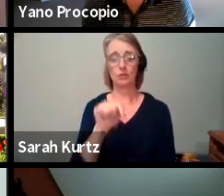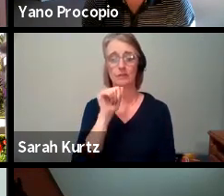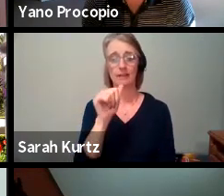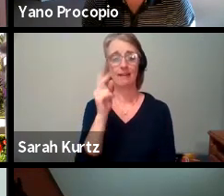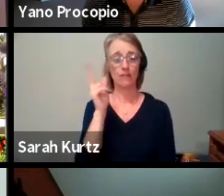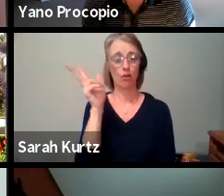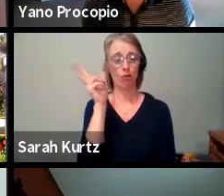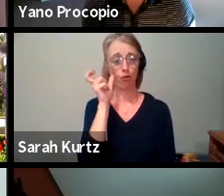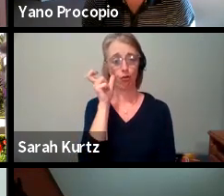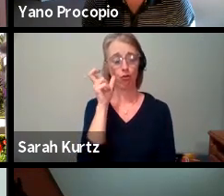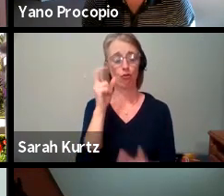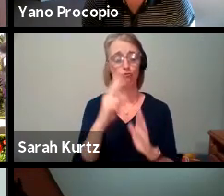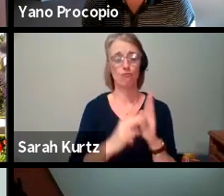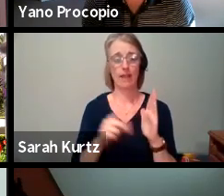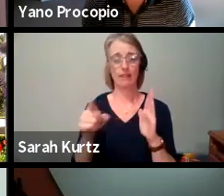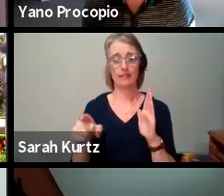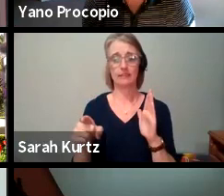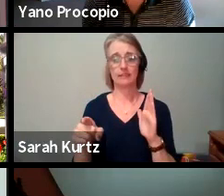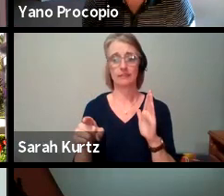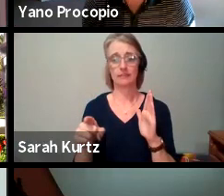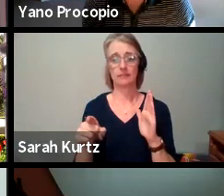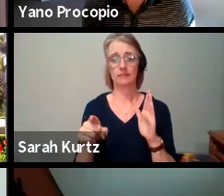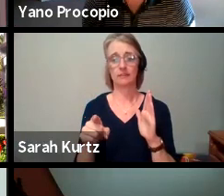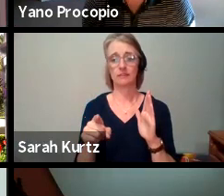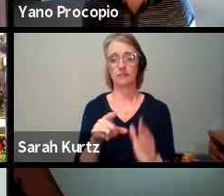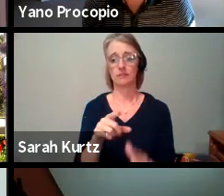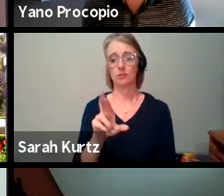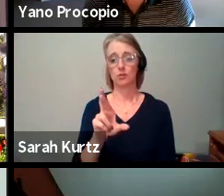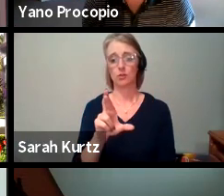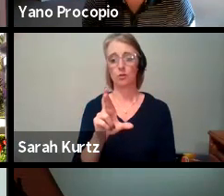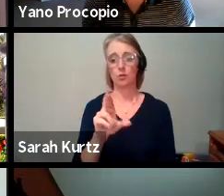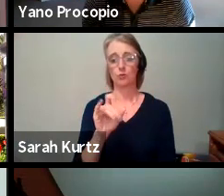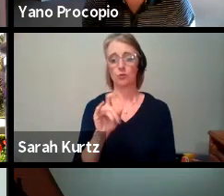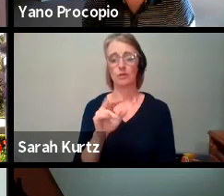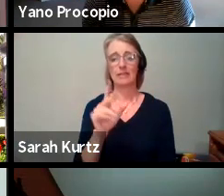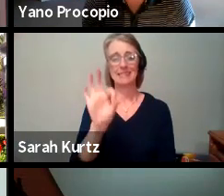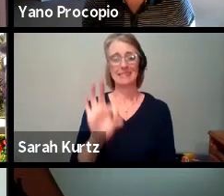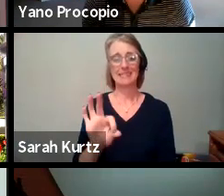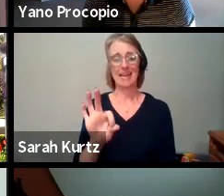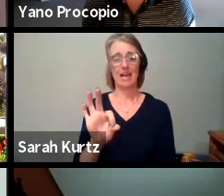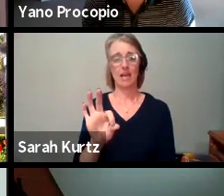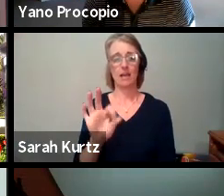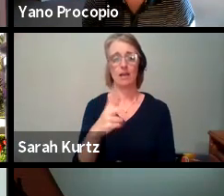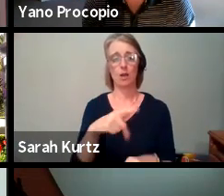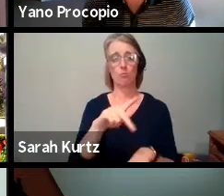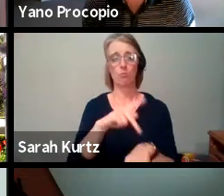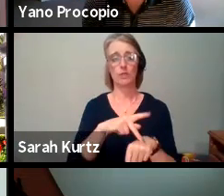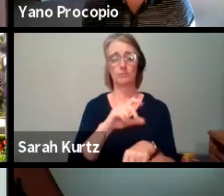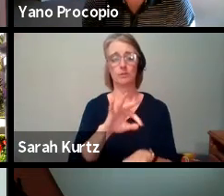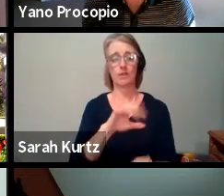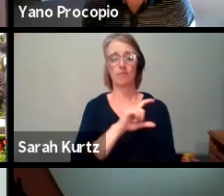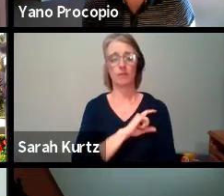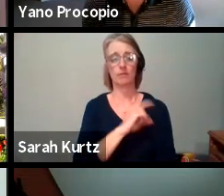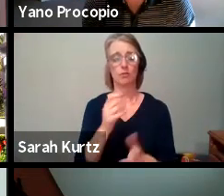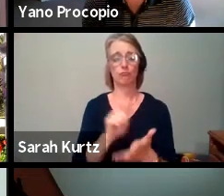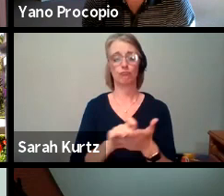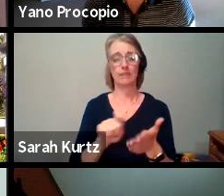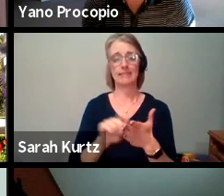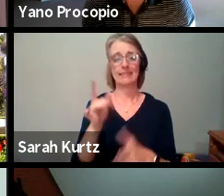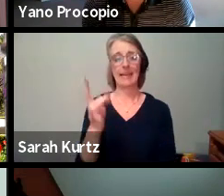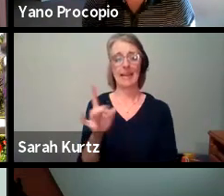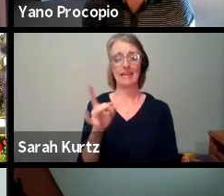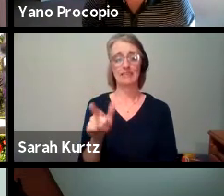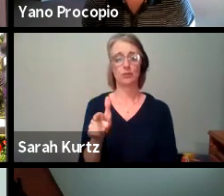ever heard of this or read this, Sir Robert Peel's 9 Principles of Policing. They were written in